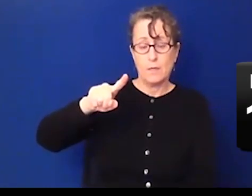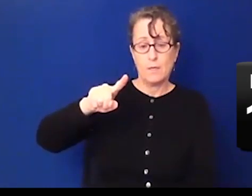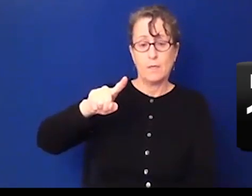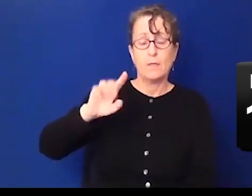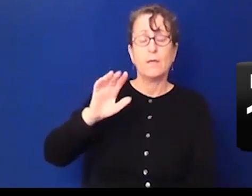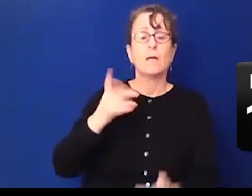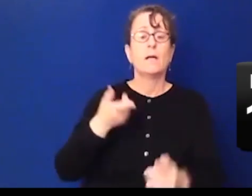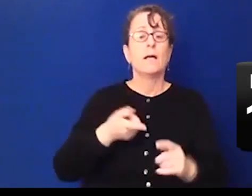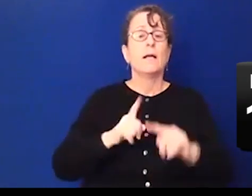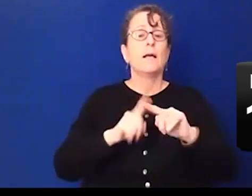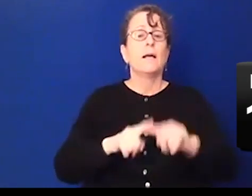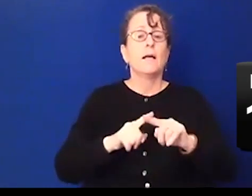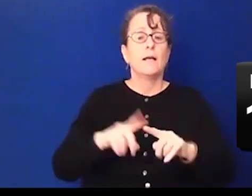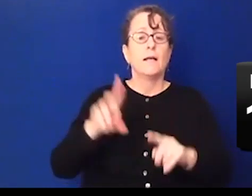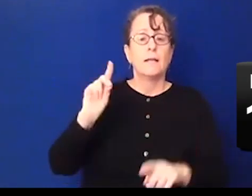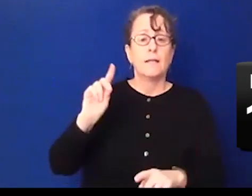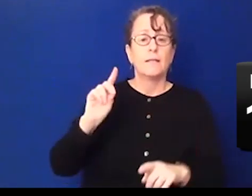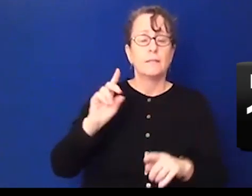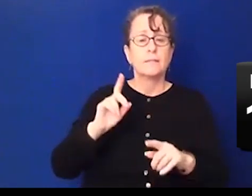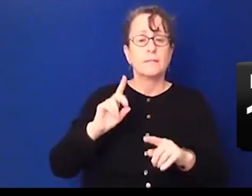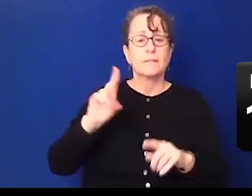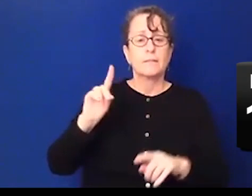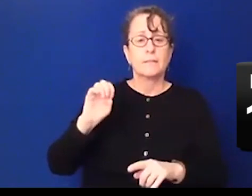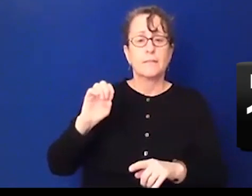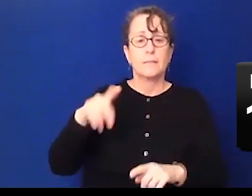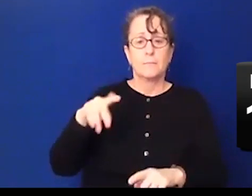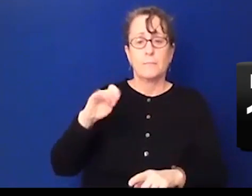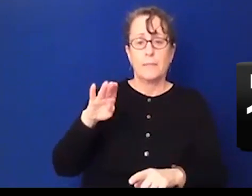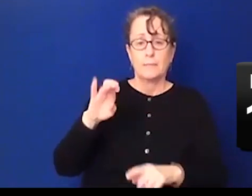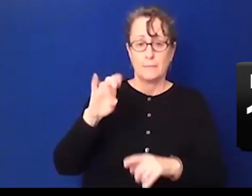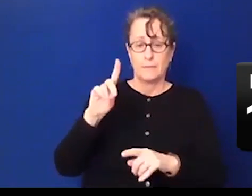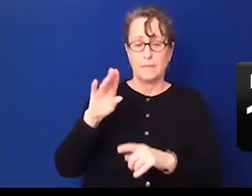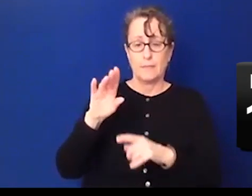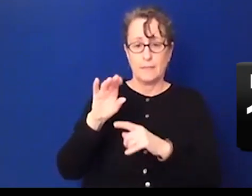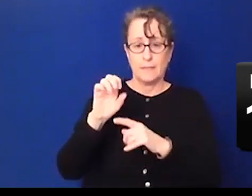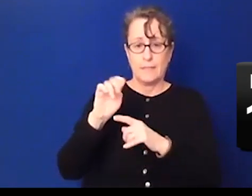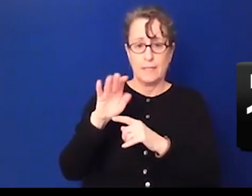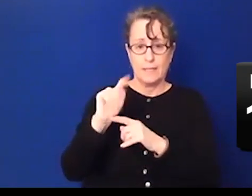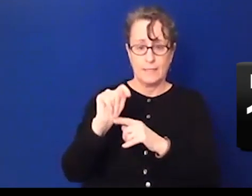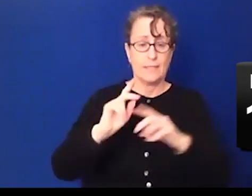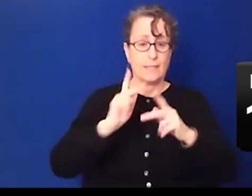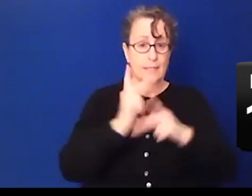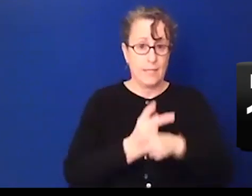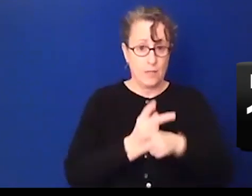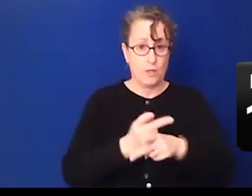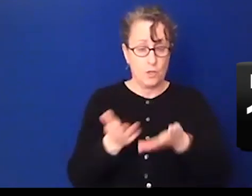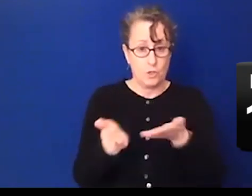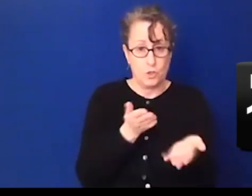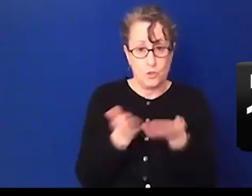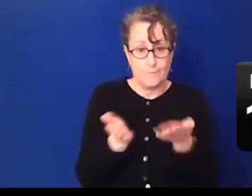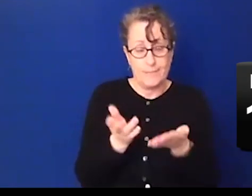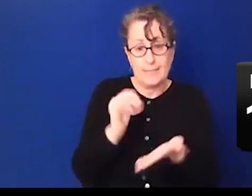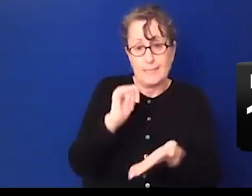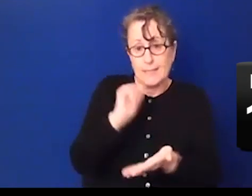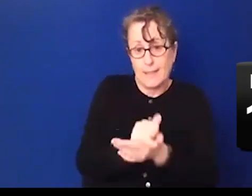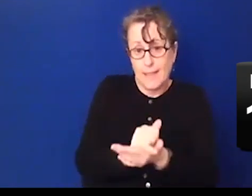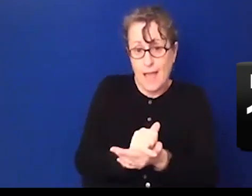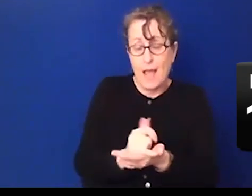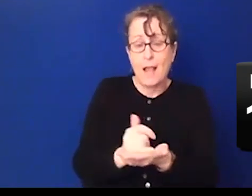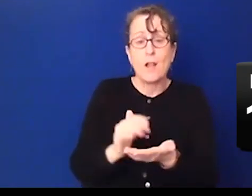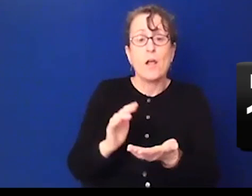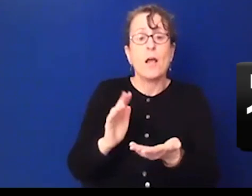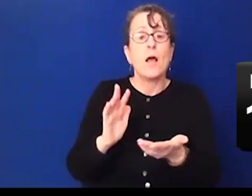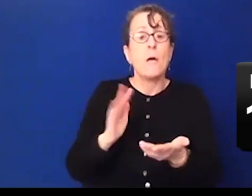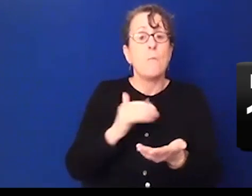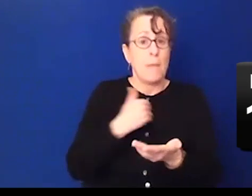dependent care services provided by members of your household.